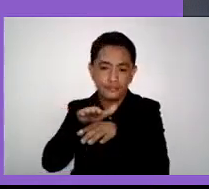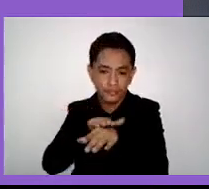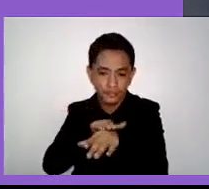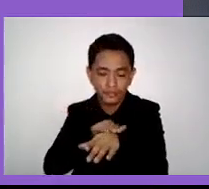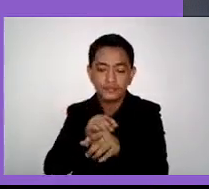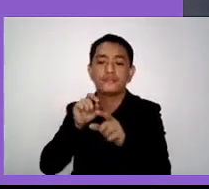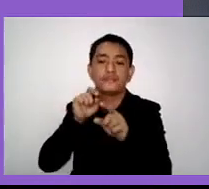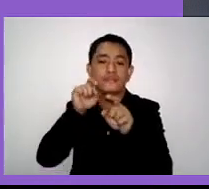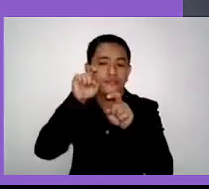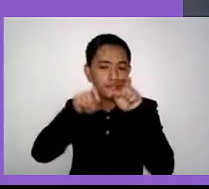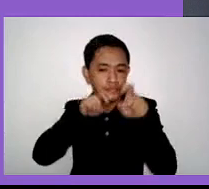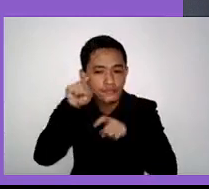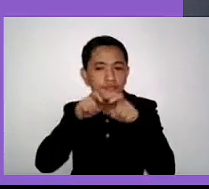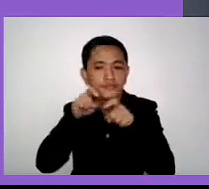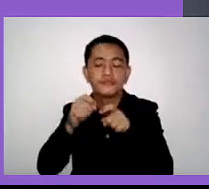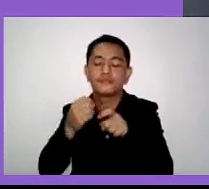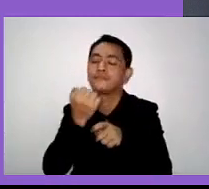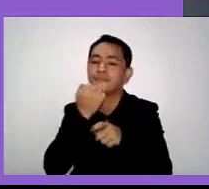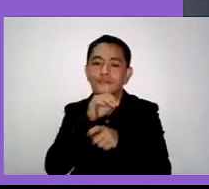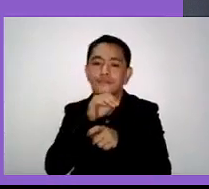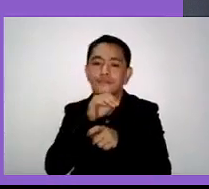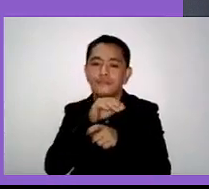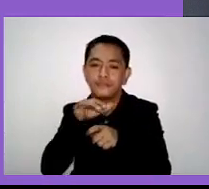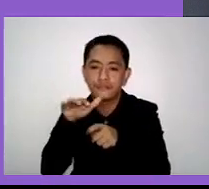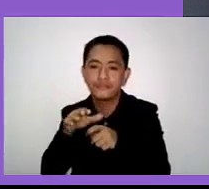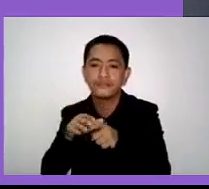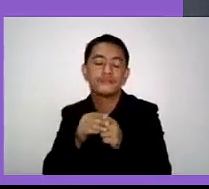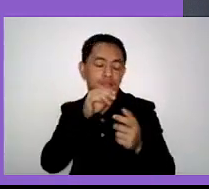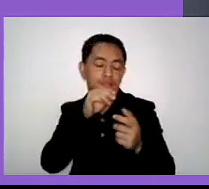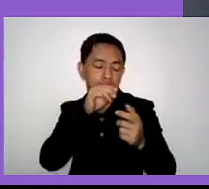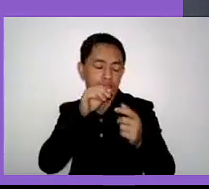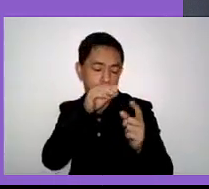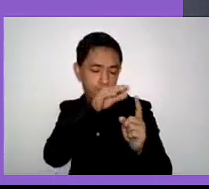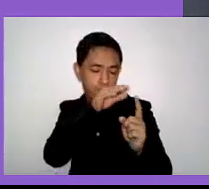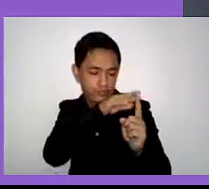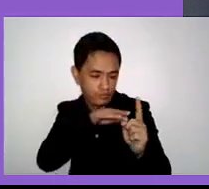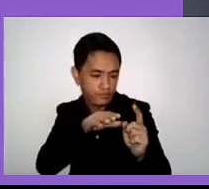work are generally observed in their performance.